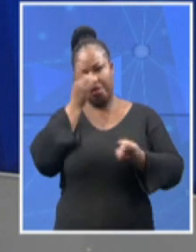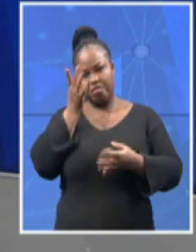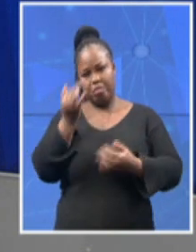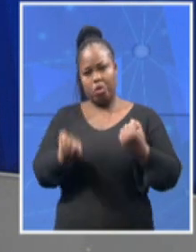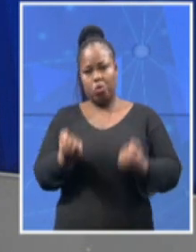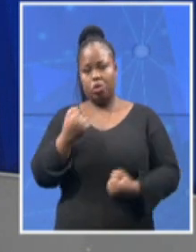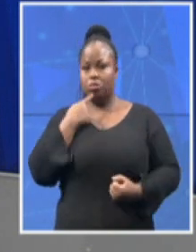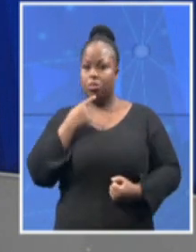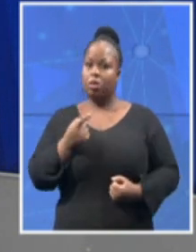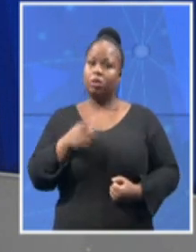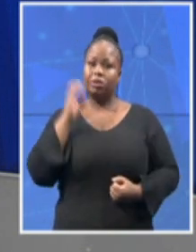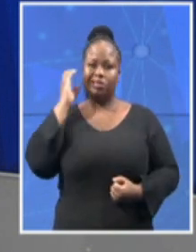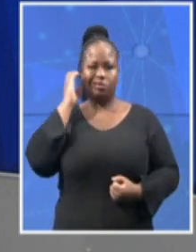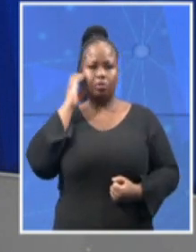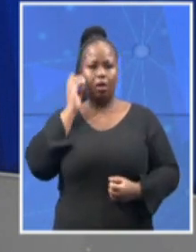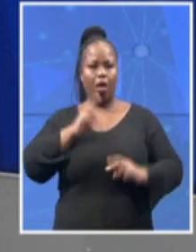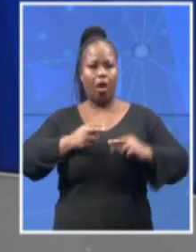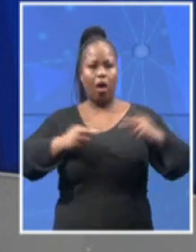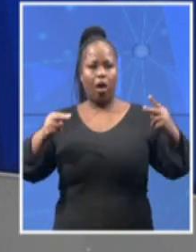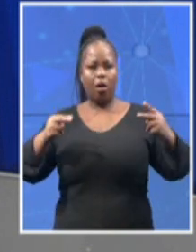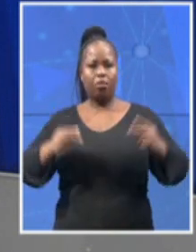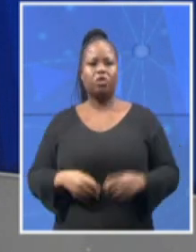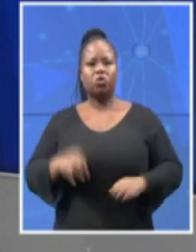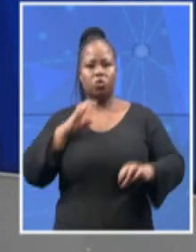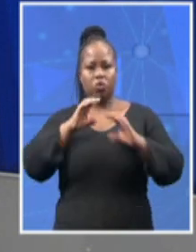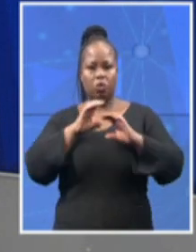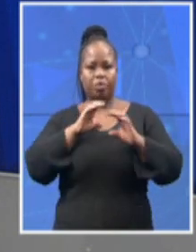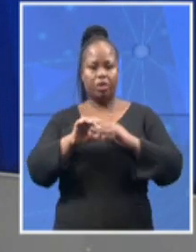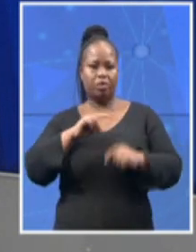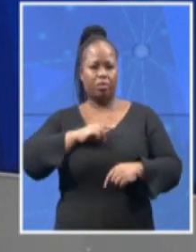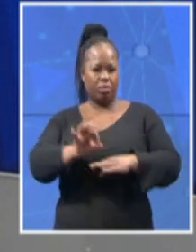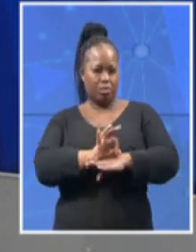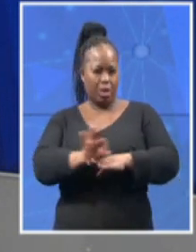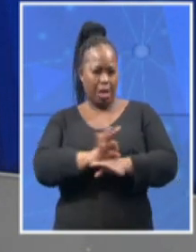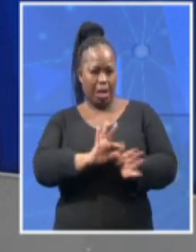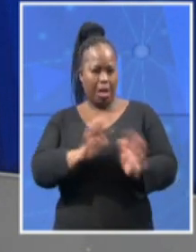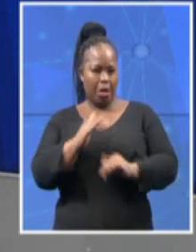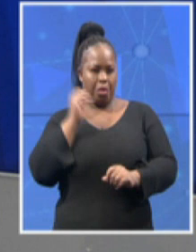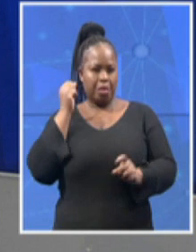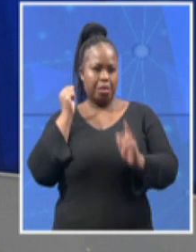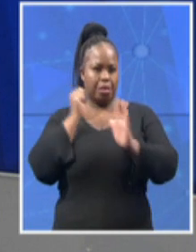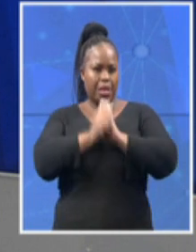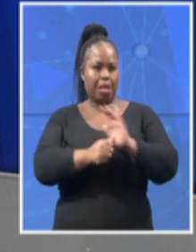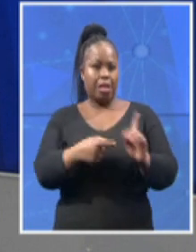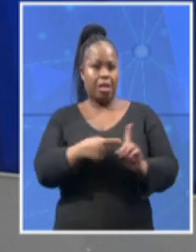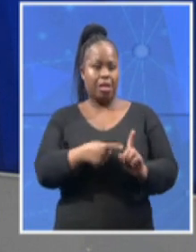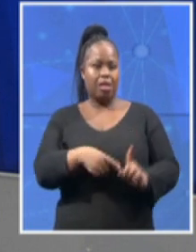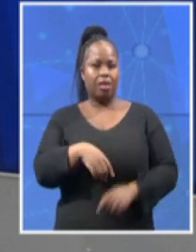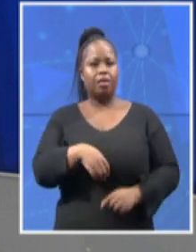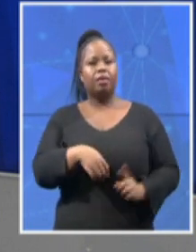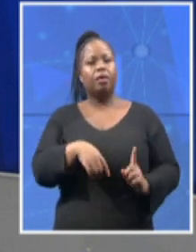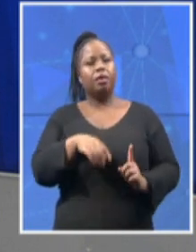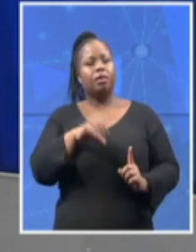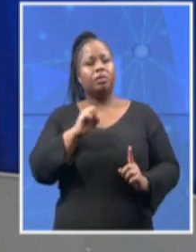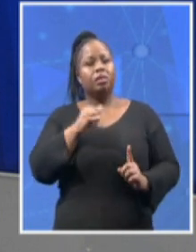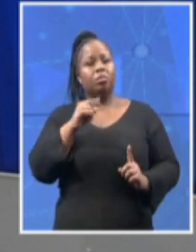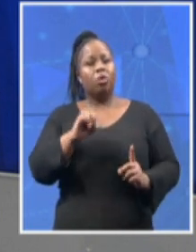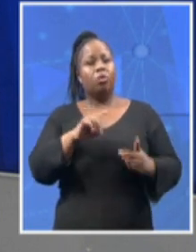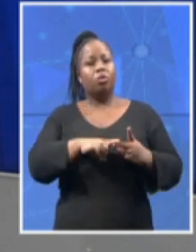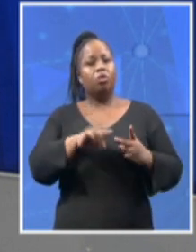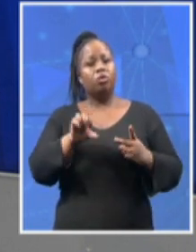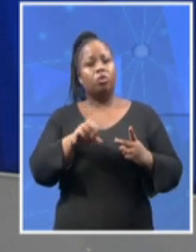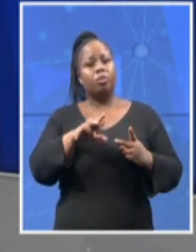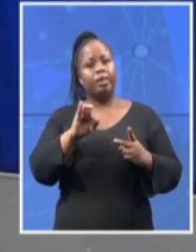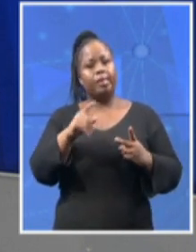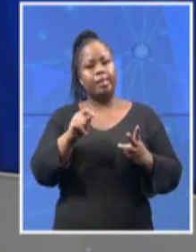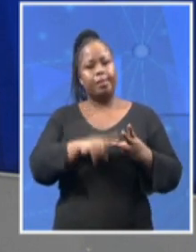the accused used a number of cell phones to communicate as they planned their hit on Bozwana. Sipho Hudla, Robert